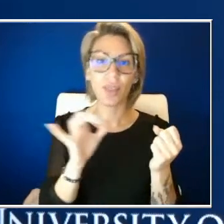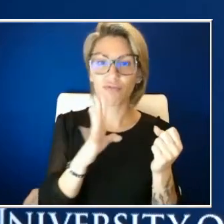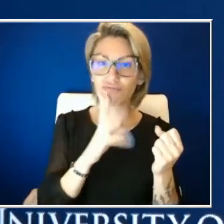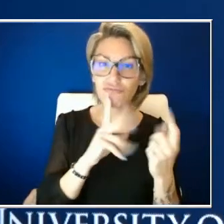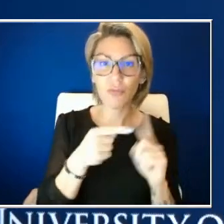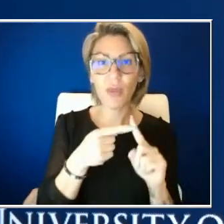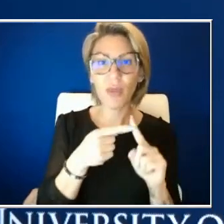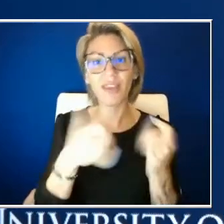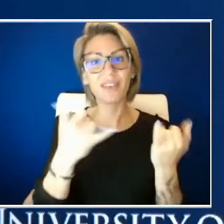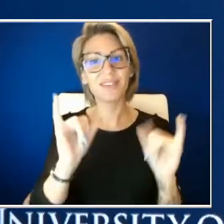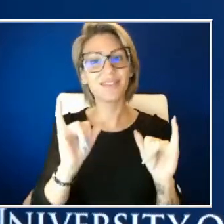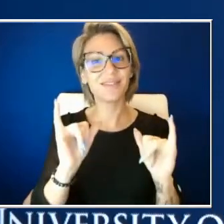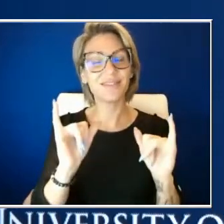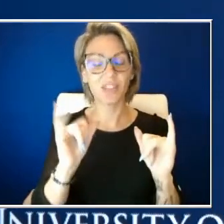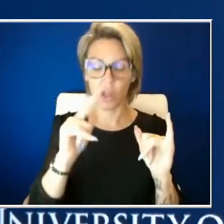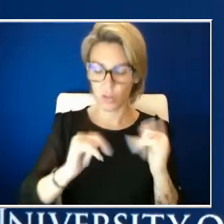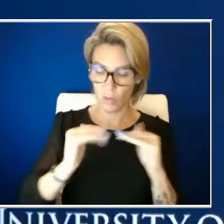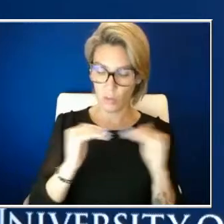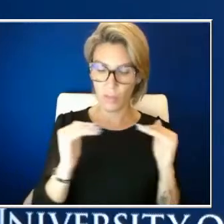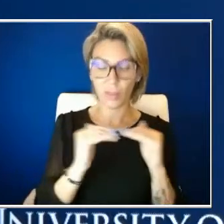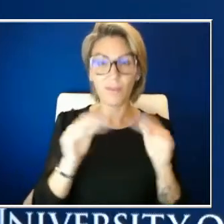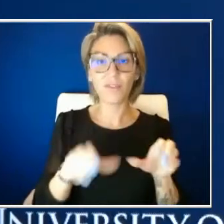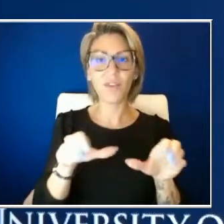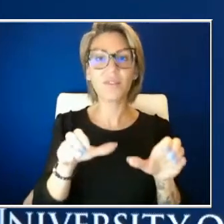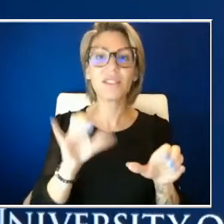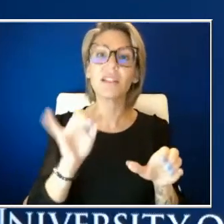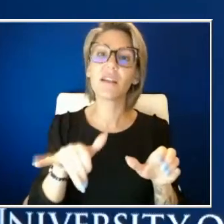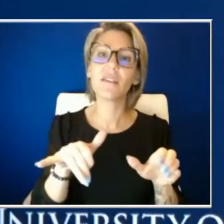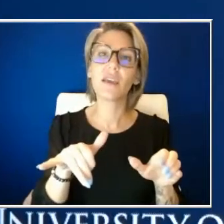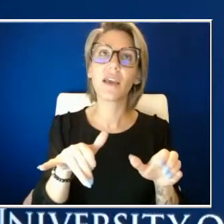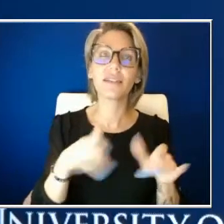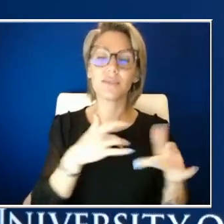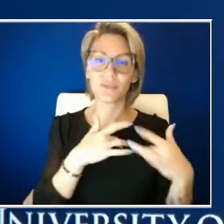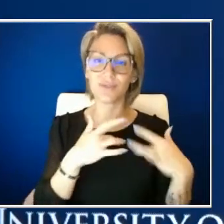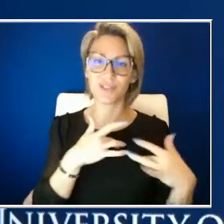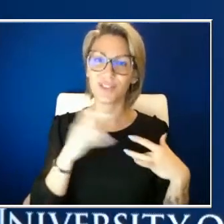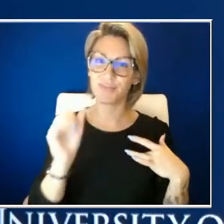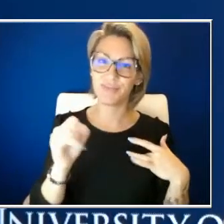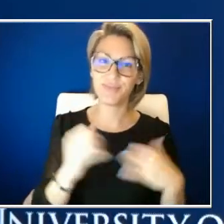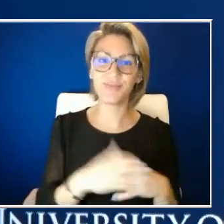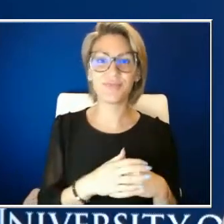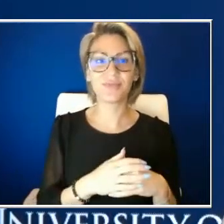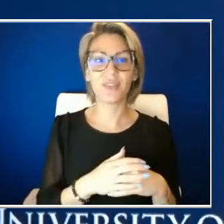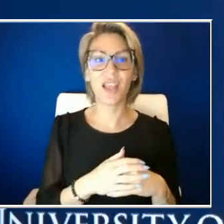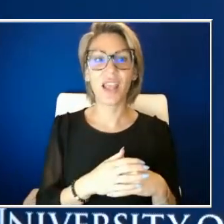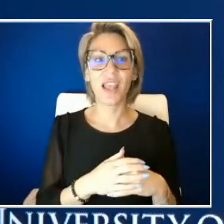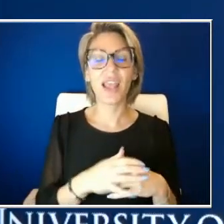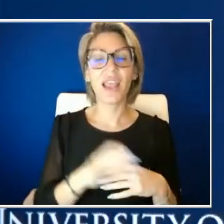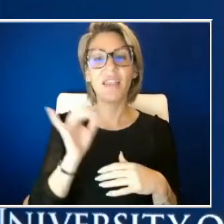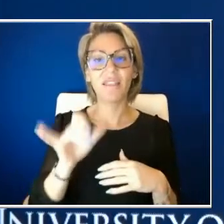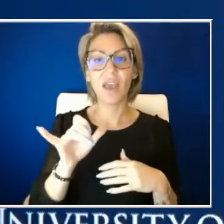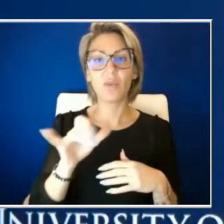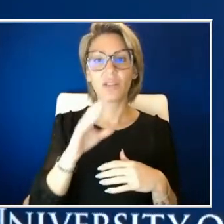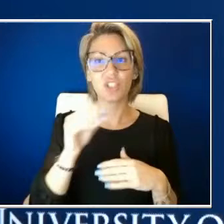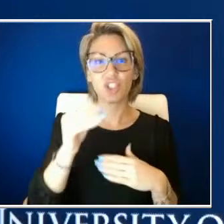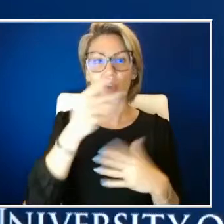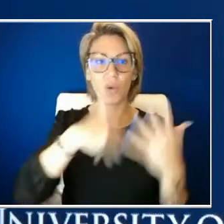low level of activity is concerning. It was co-circulation, or is co-circulation of